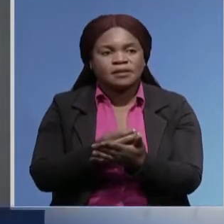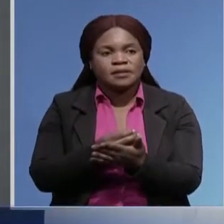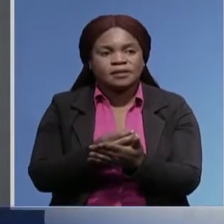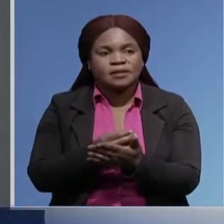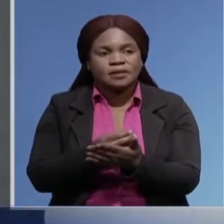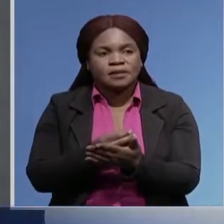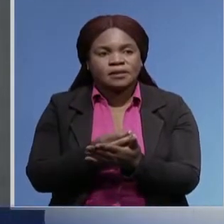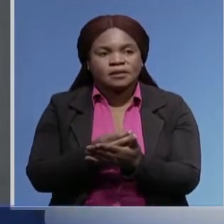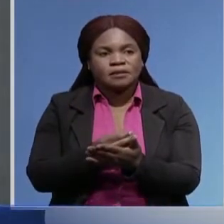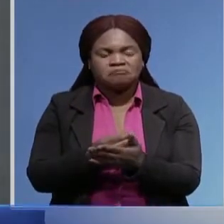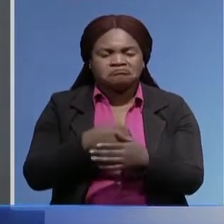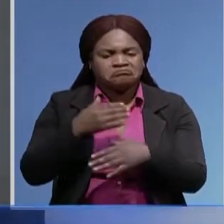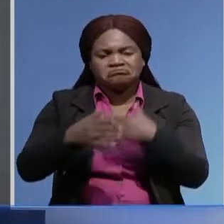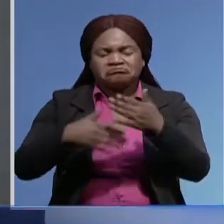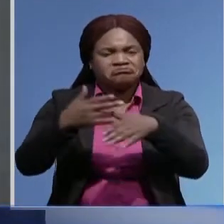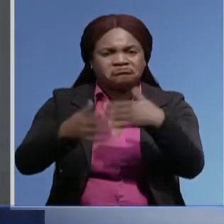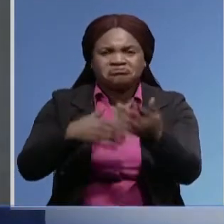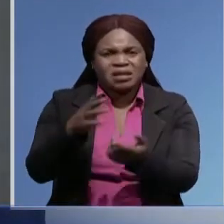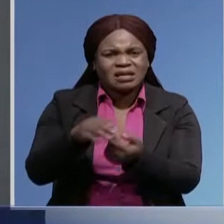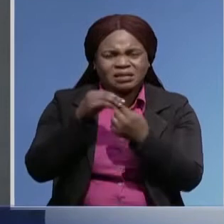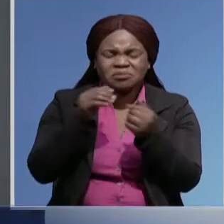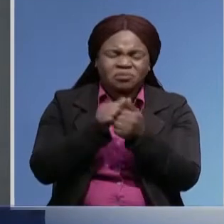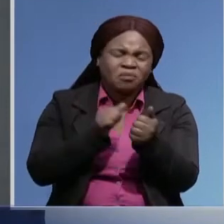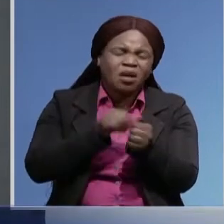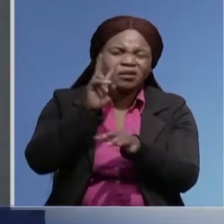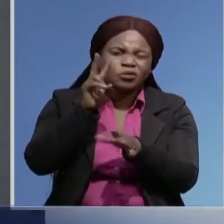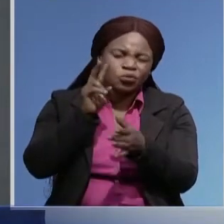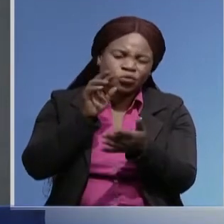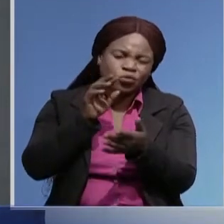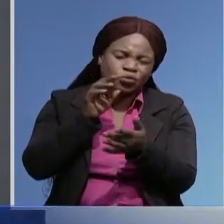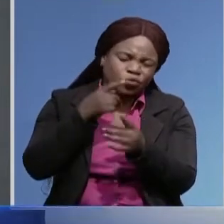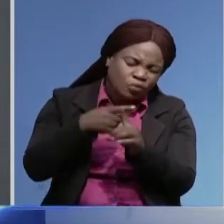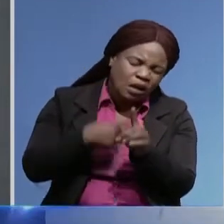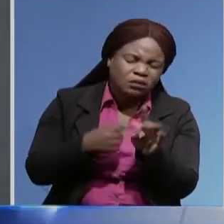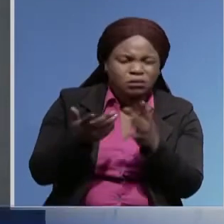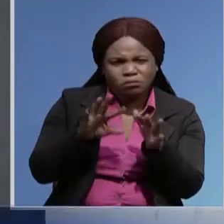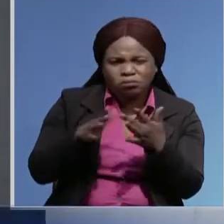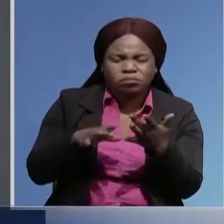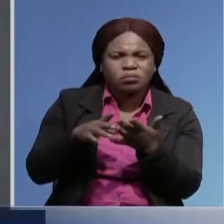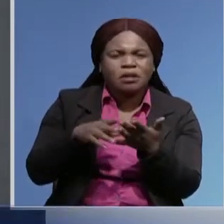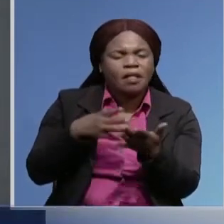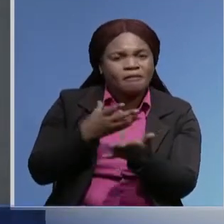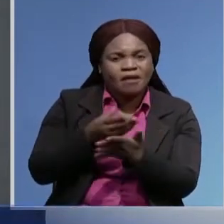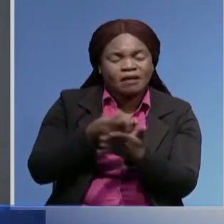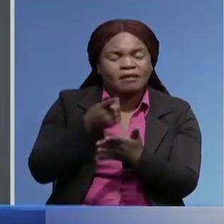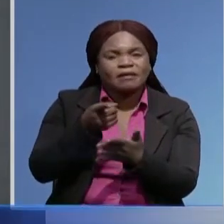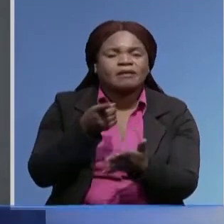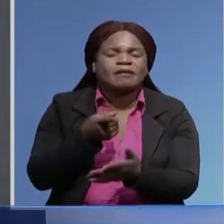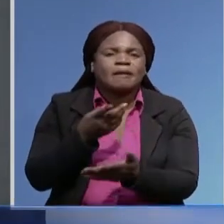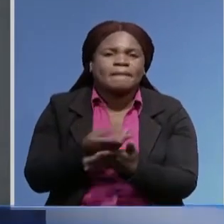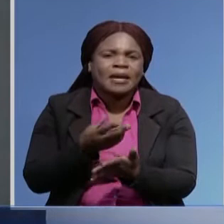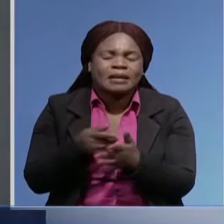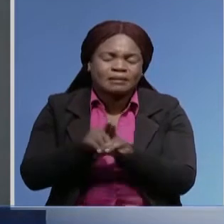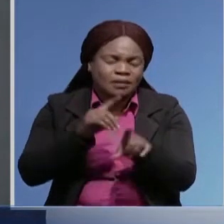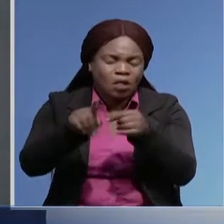from time to time, probably in a space of about two months or so, we are funded such figures, and it's going a long